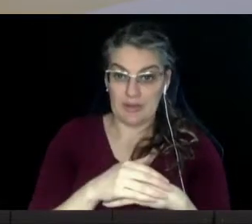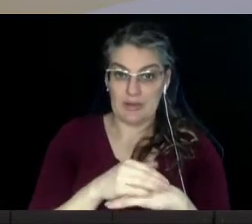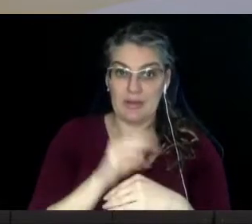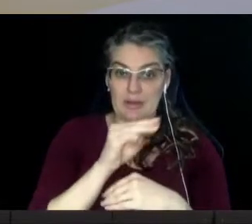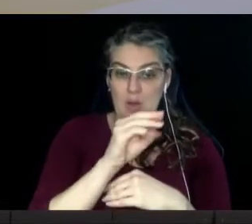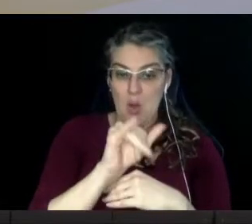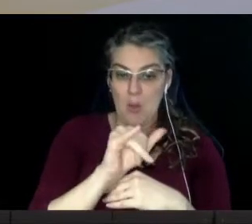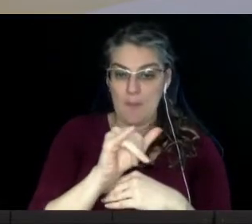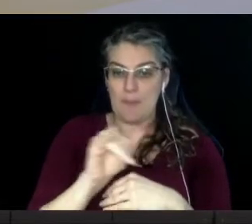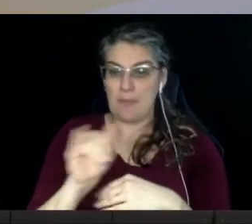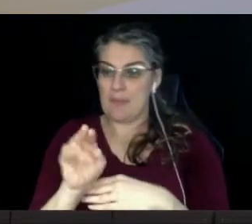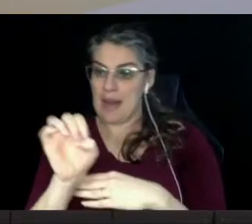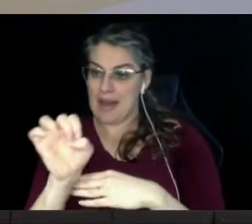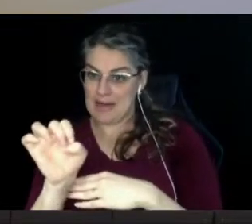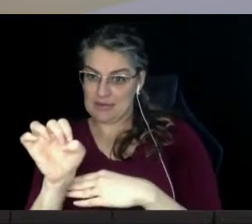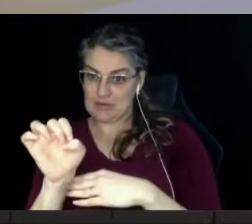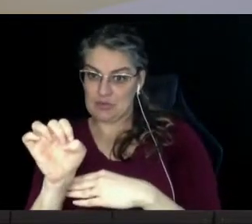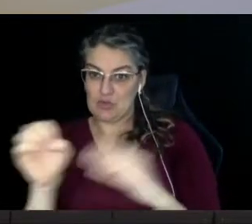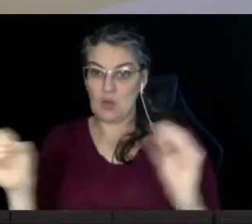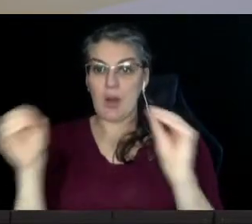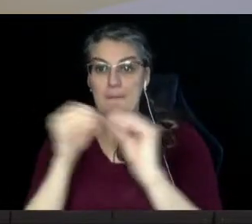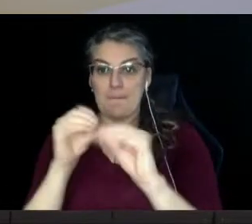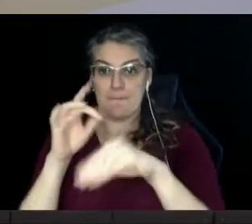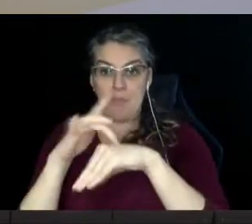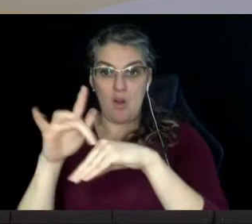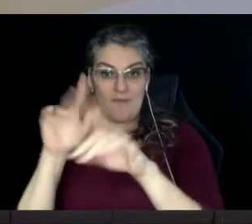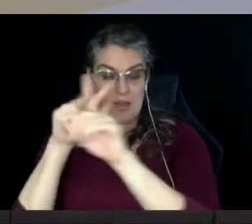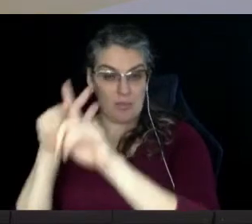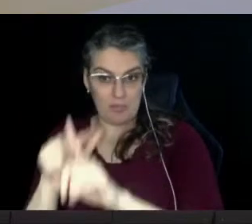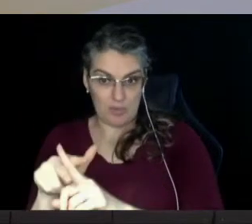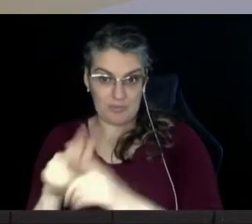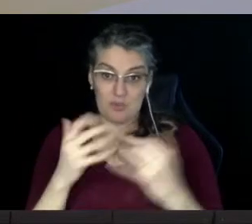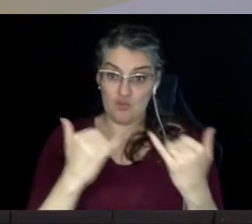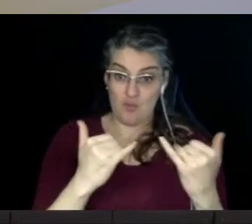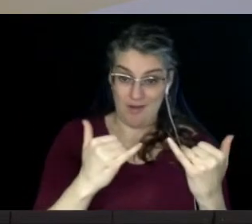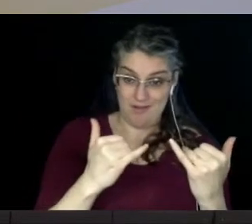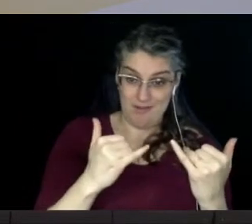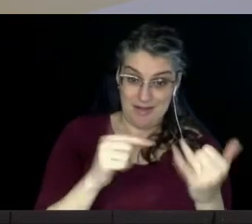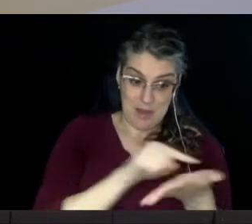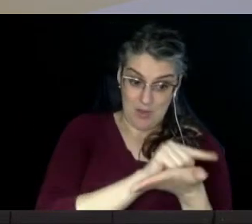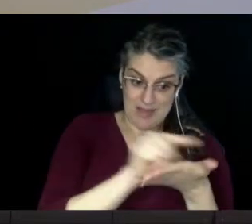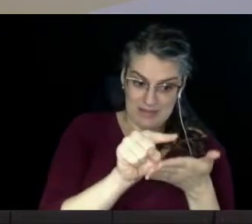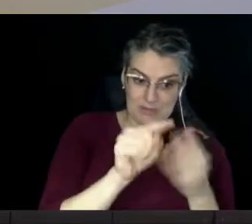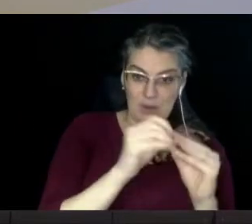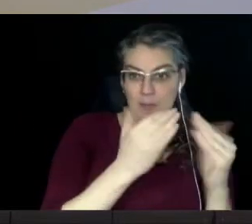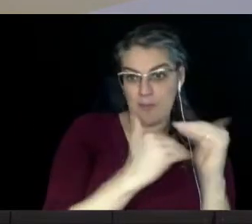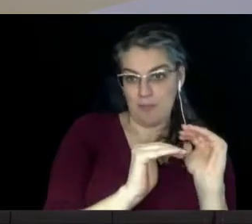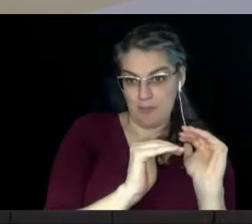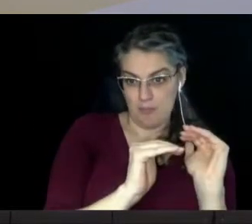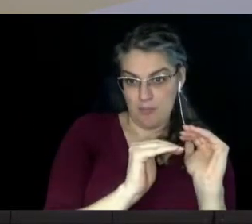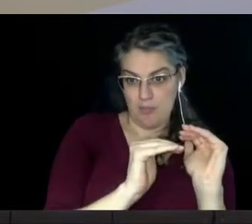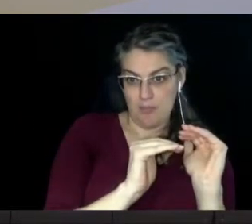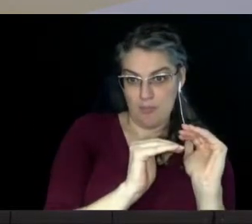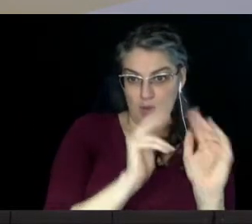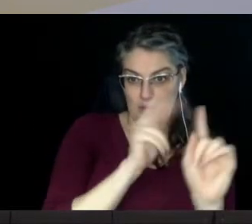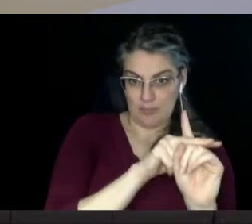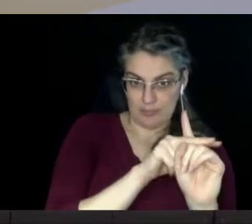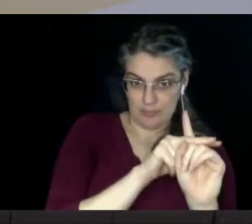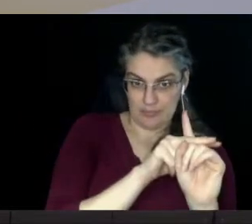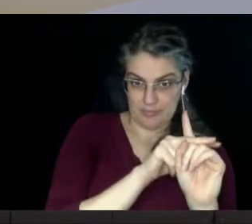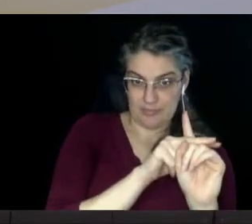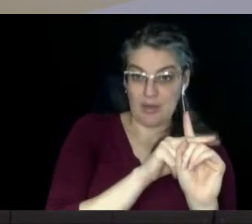than we are this week. So that is, and as more vaccine becomes available, we